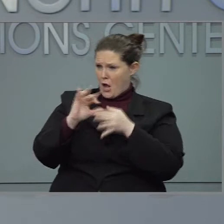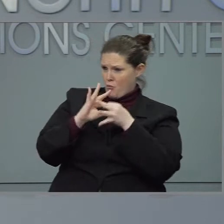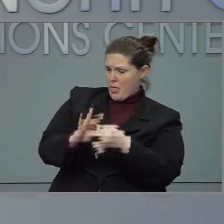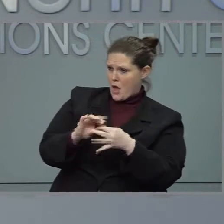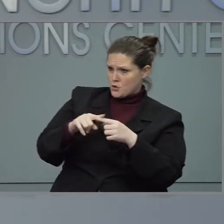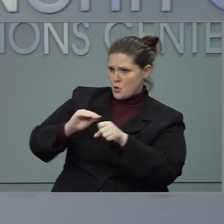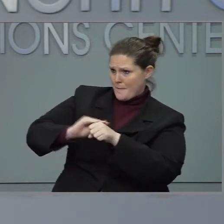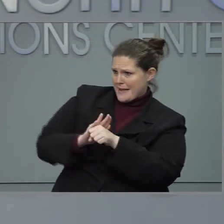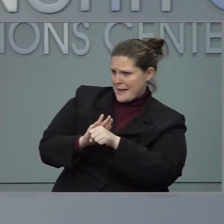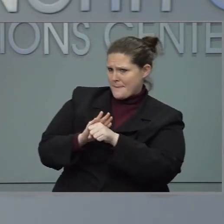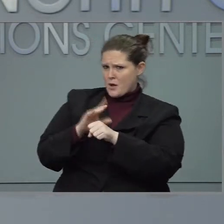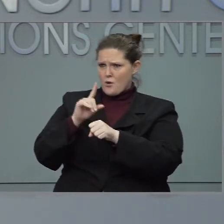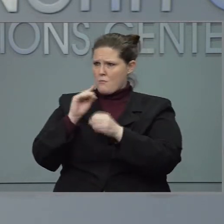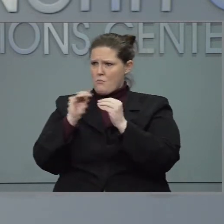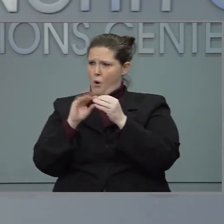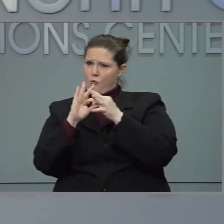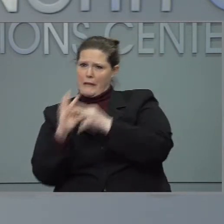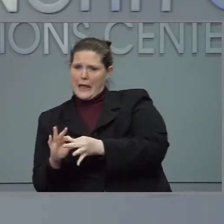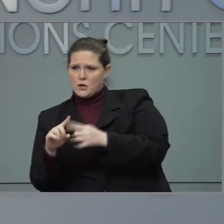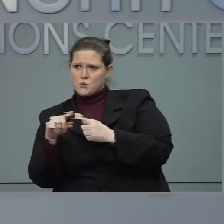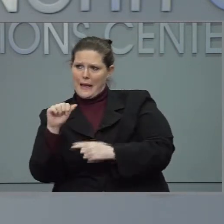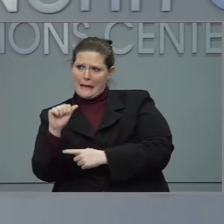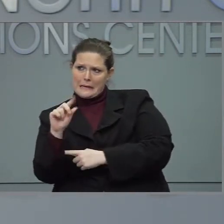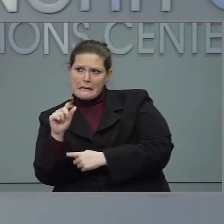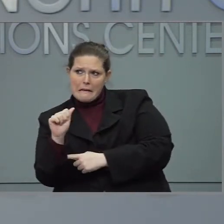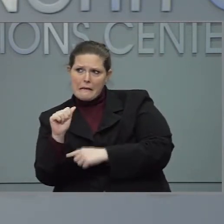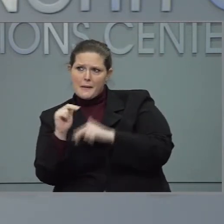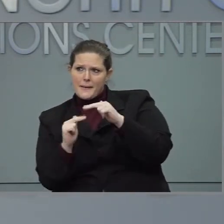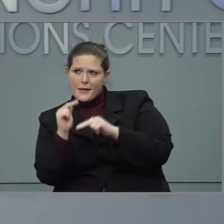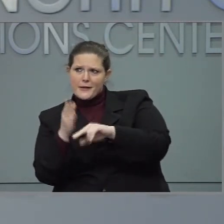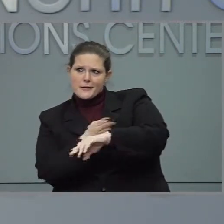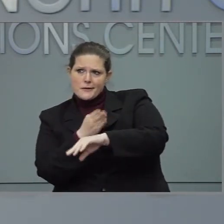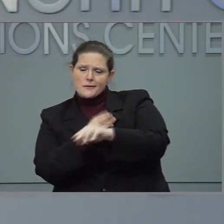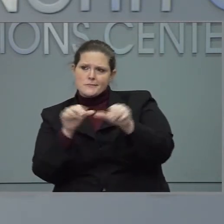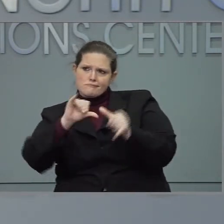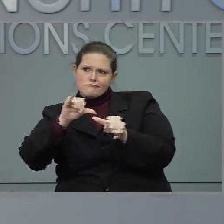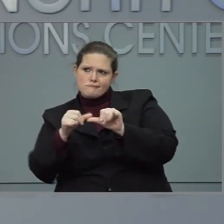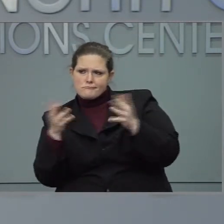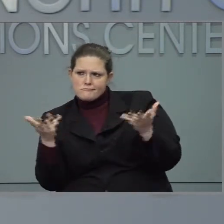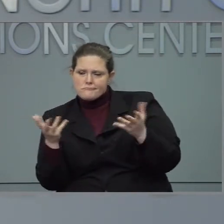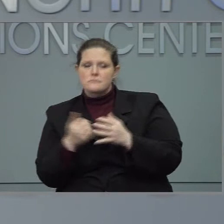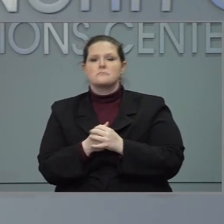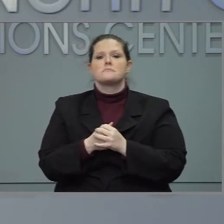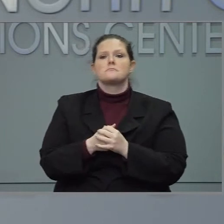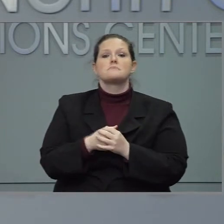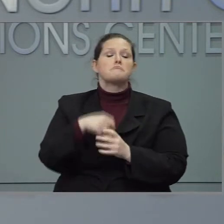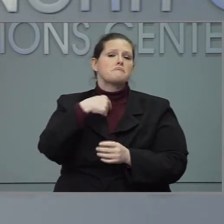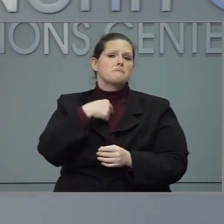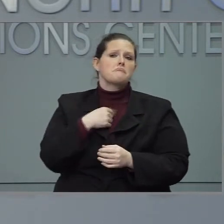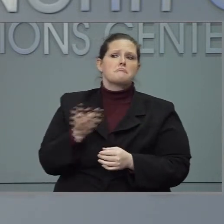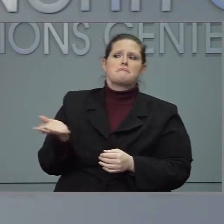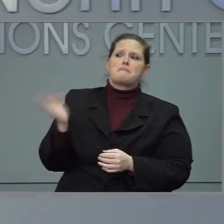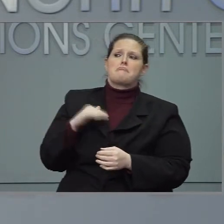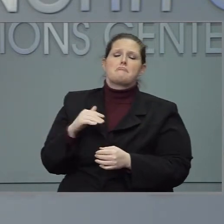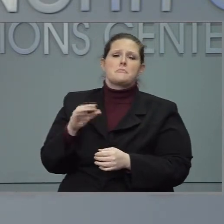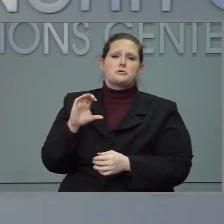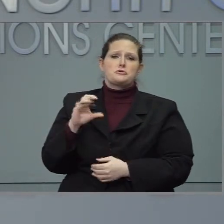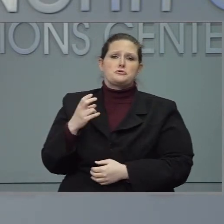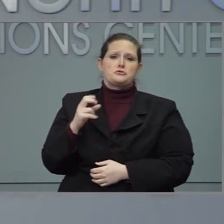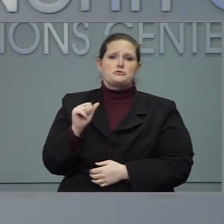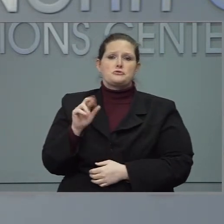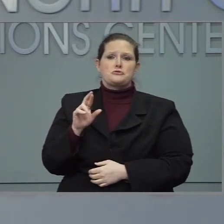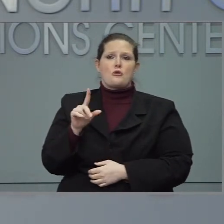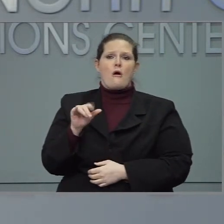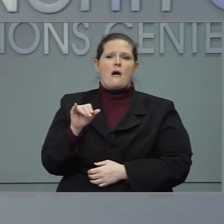that ADA? What are the needs? So I'm going to let Charlie answer that question, because